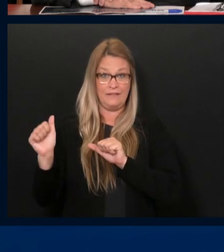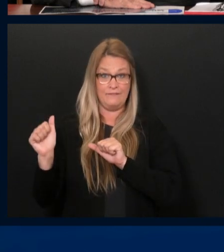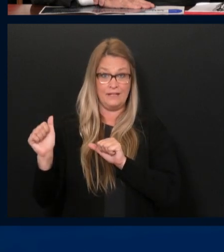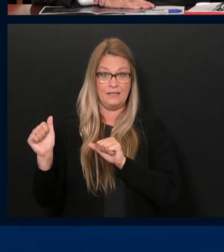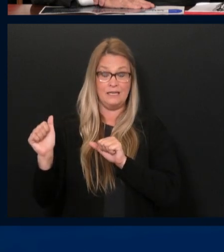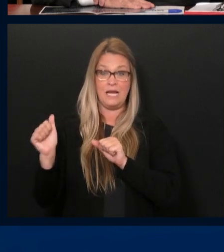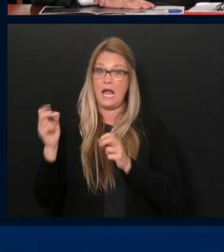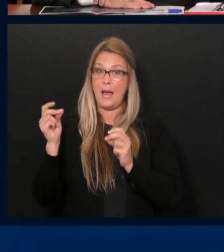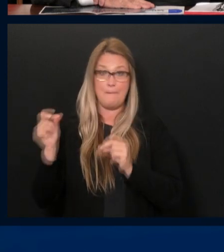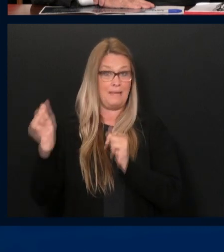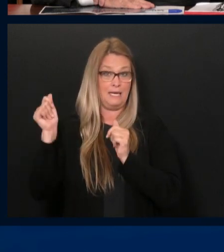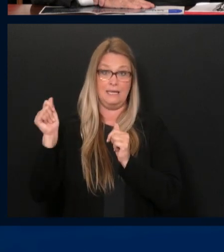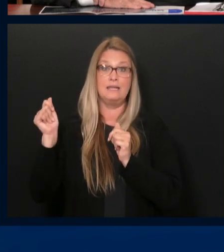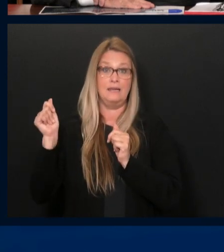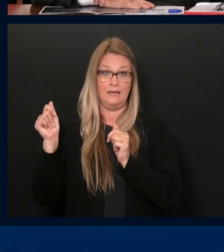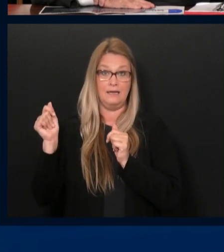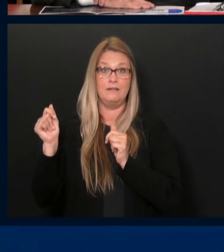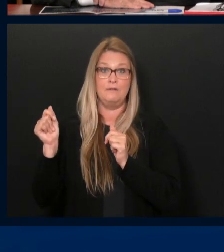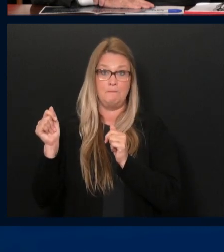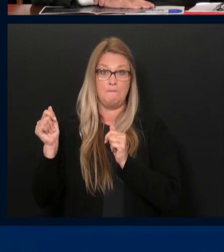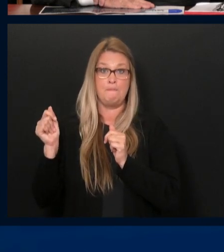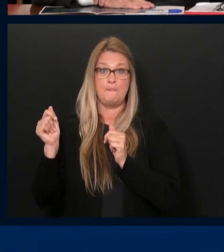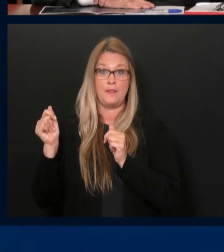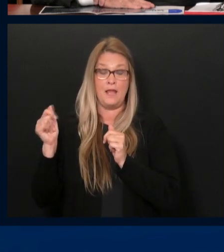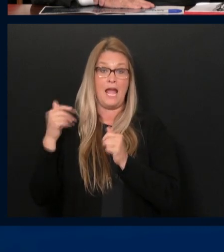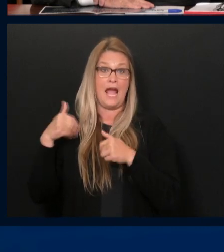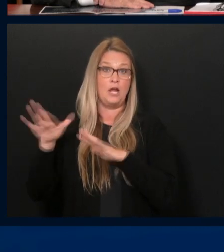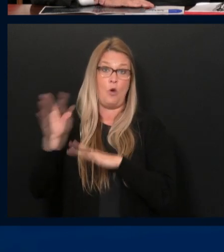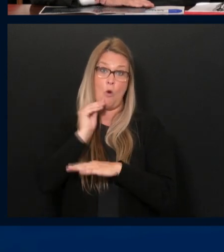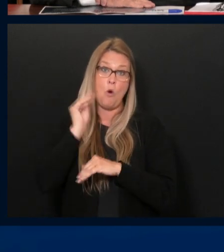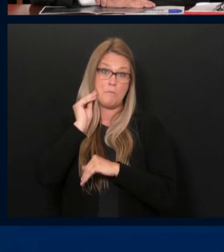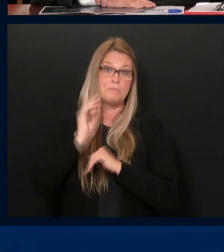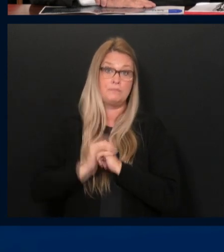themselves immediately and go home.